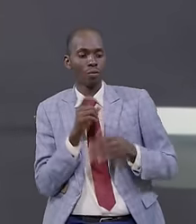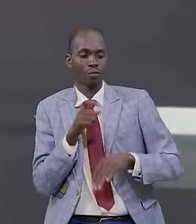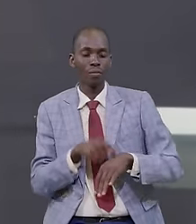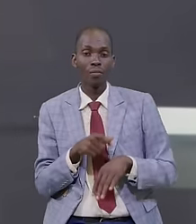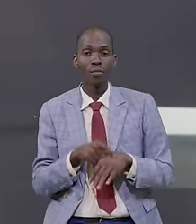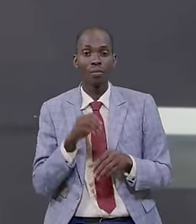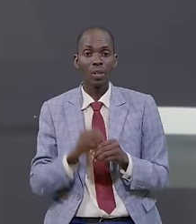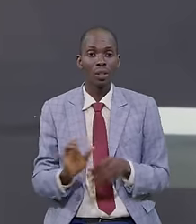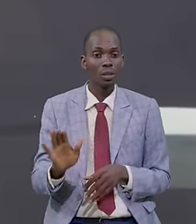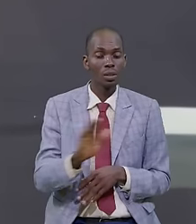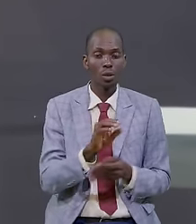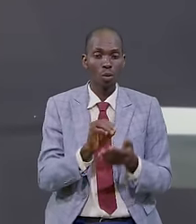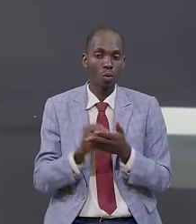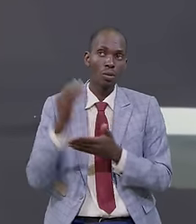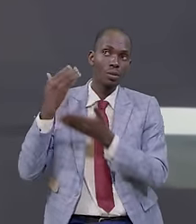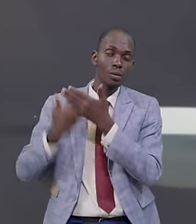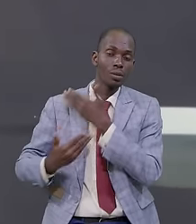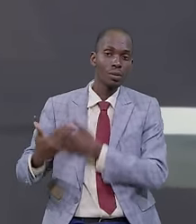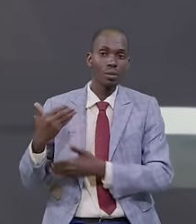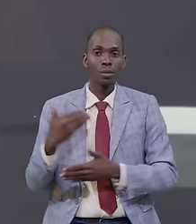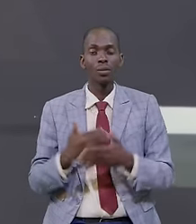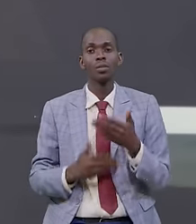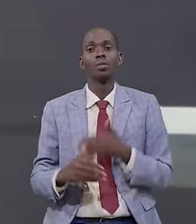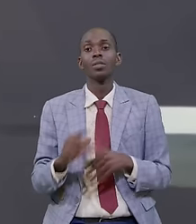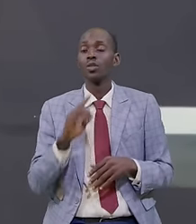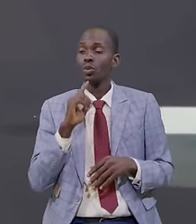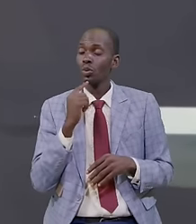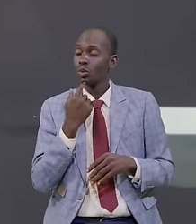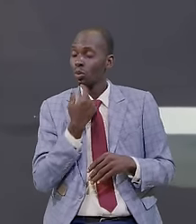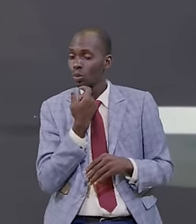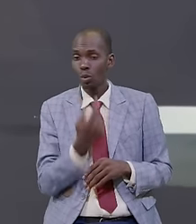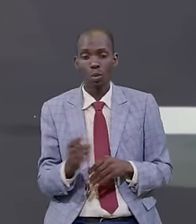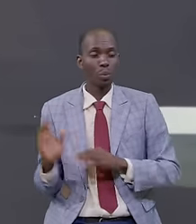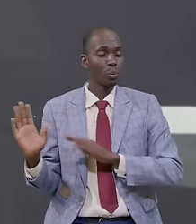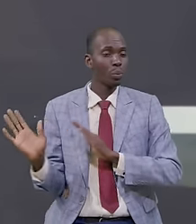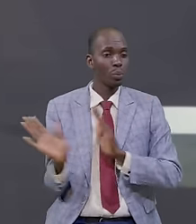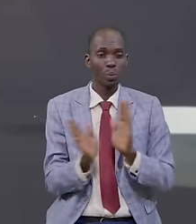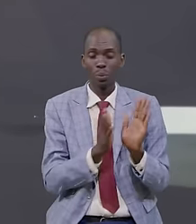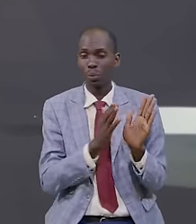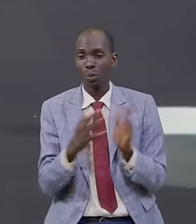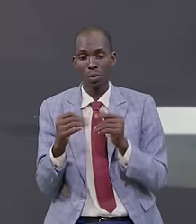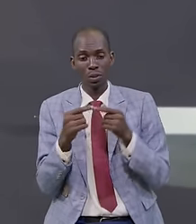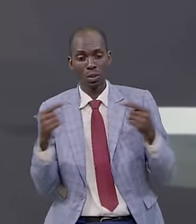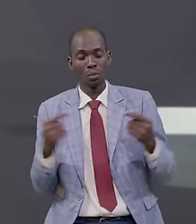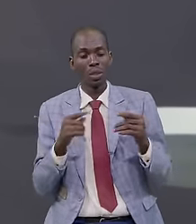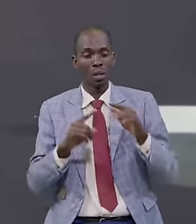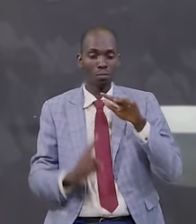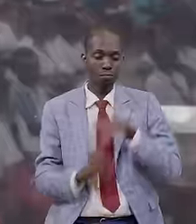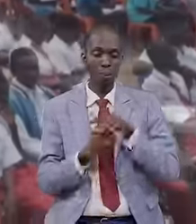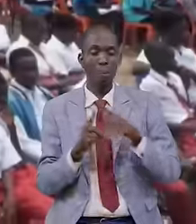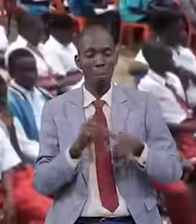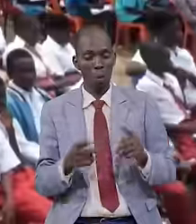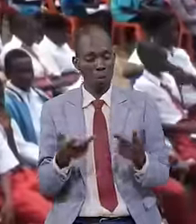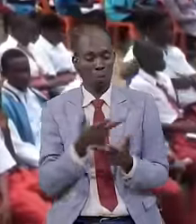own generation, adverse winds blew, but they stood. And